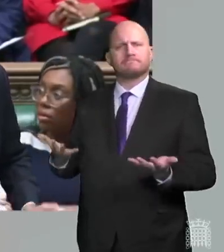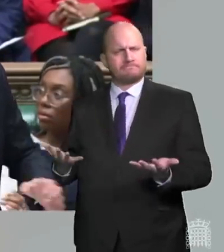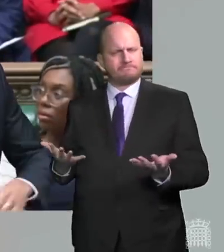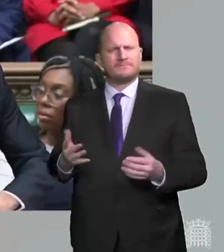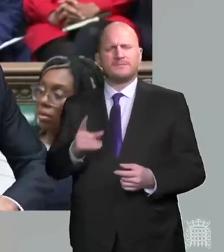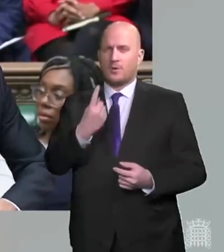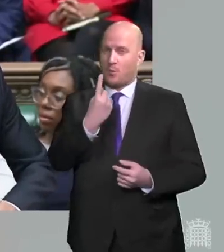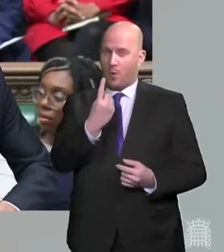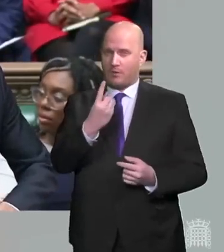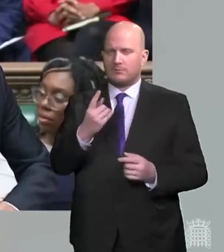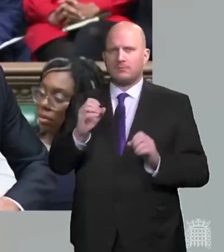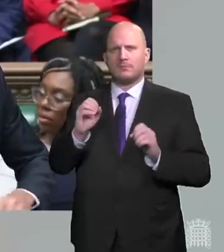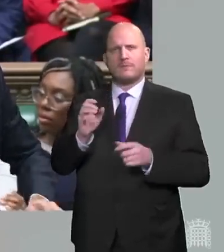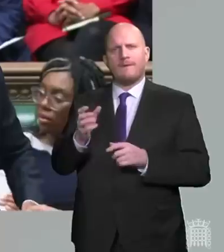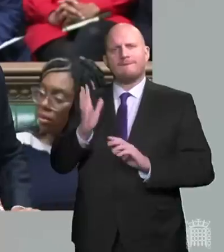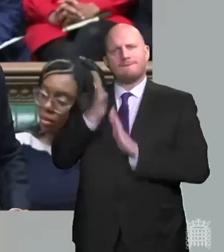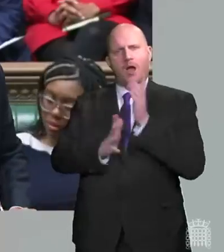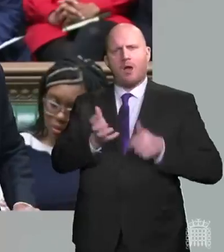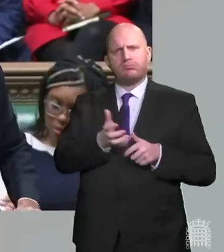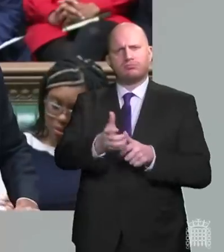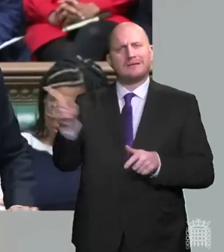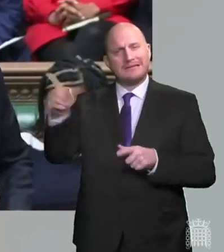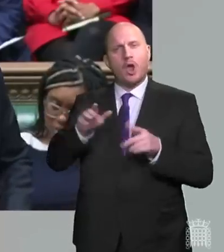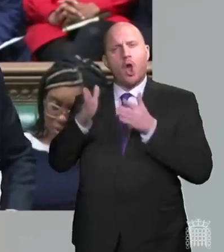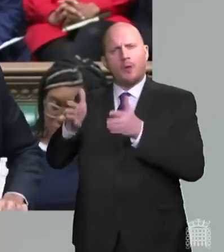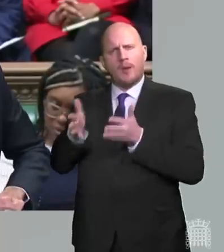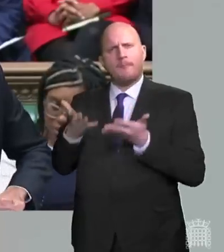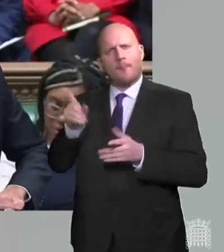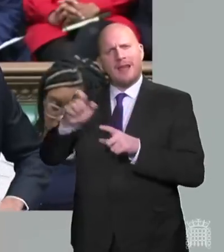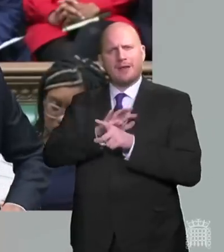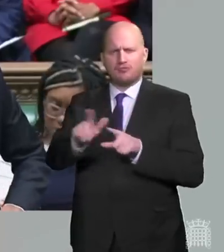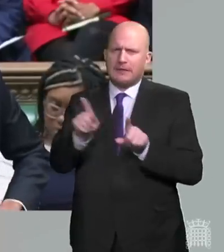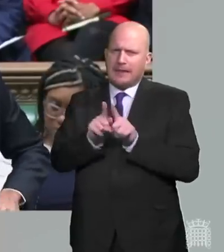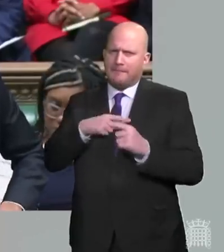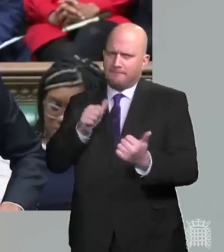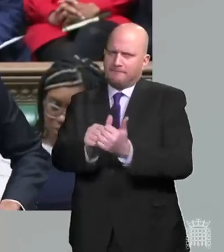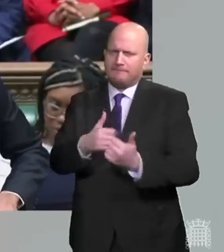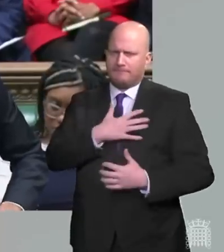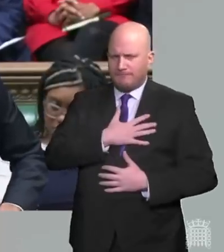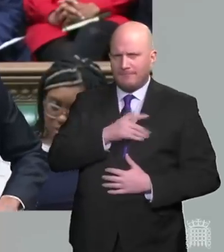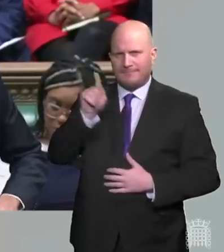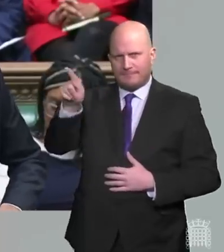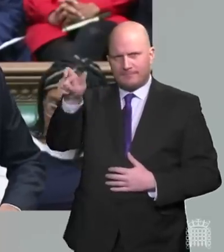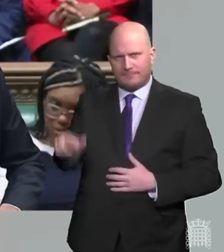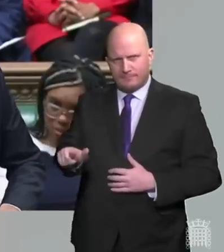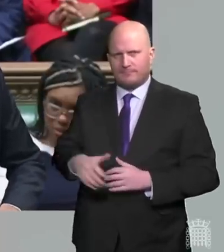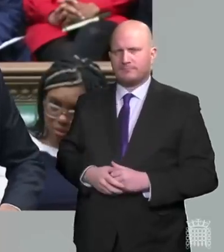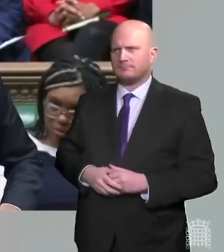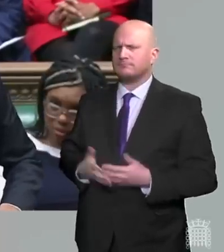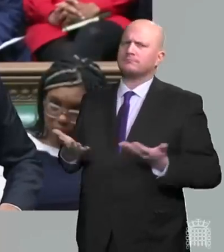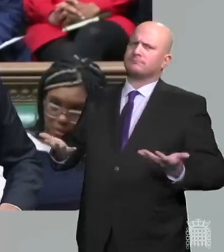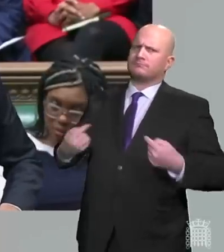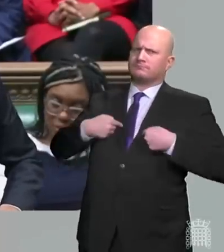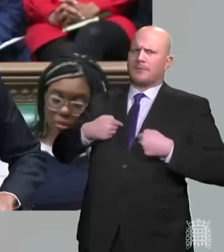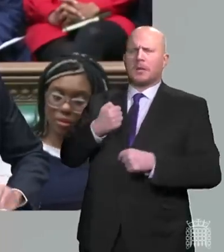I'm sorry to hear that and wish him a speedy recovery. Mr. Speaker, I'm proud of the record of this government is supporting the most vulnerable in